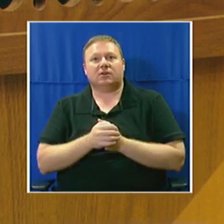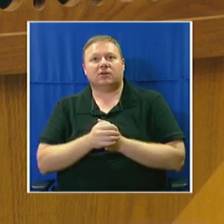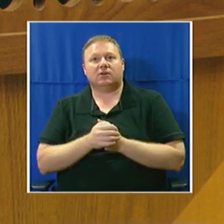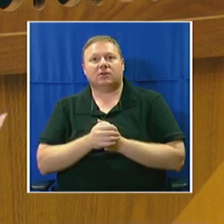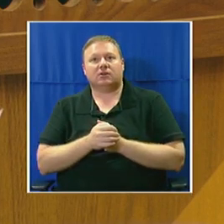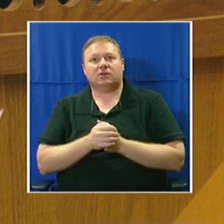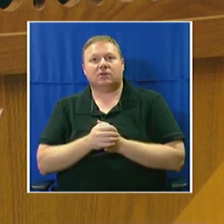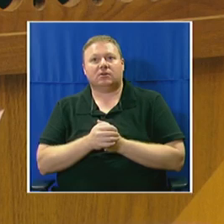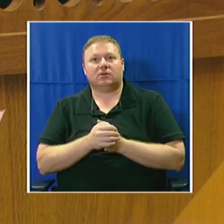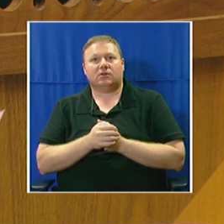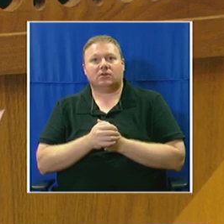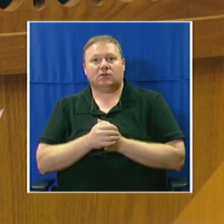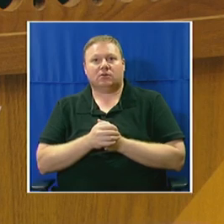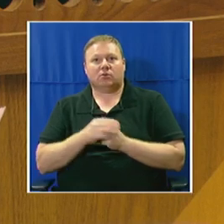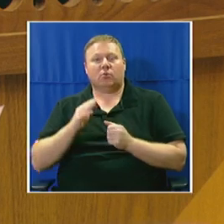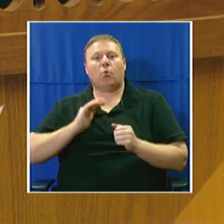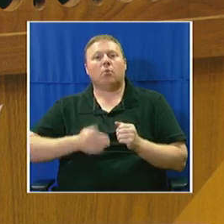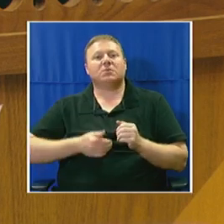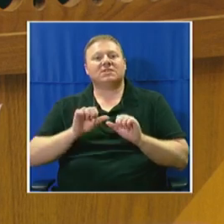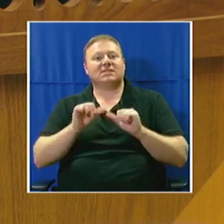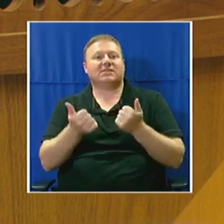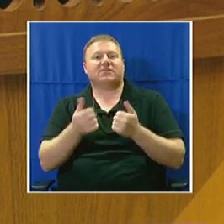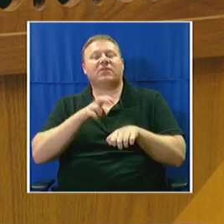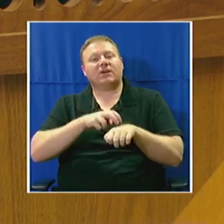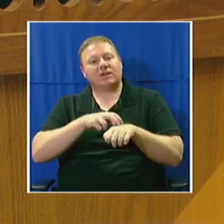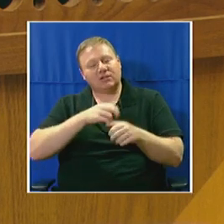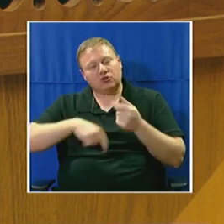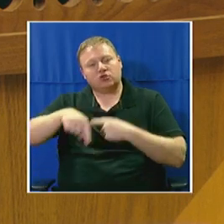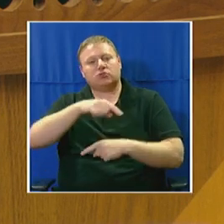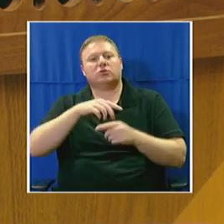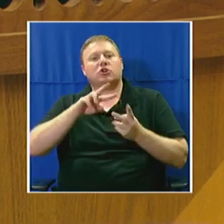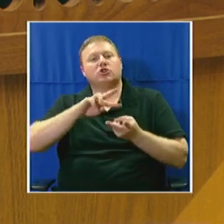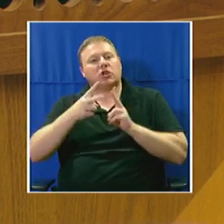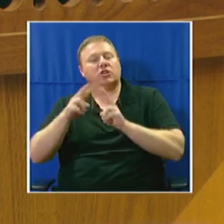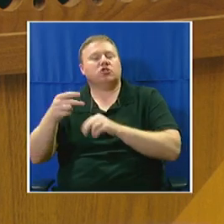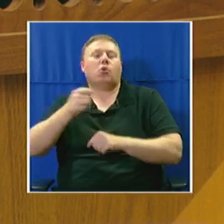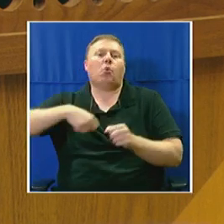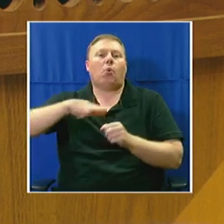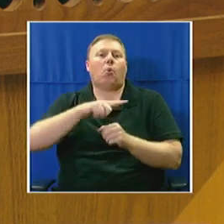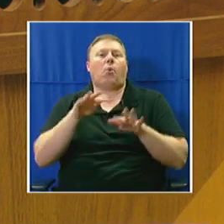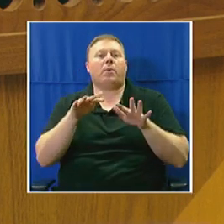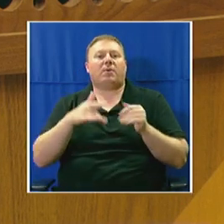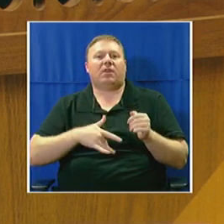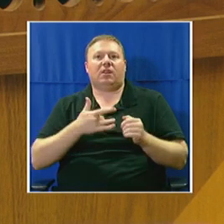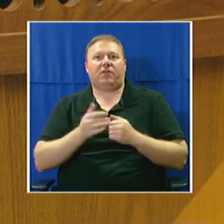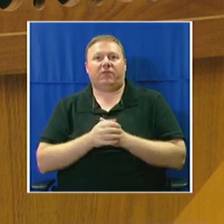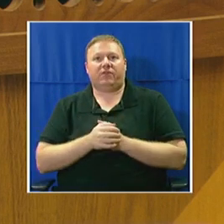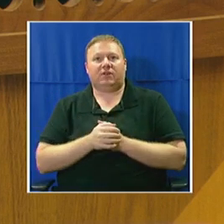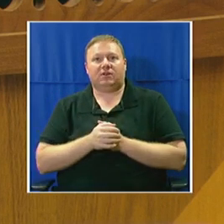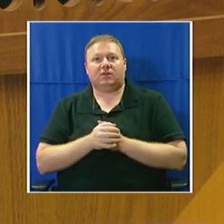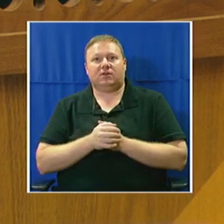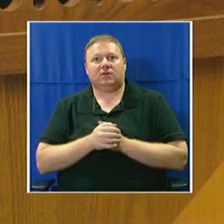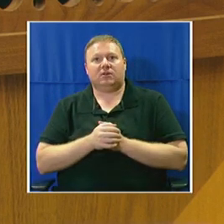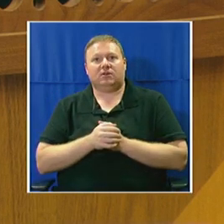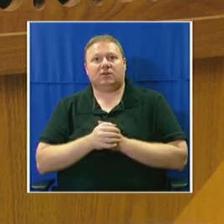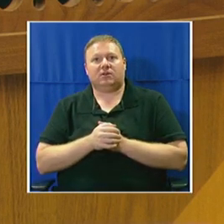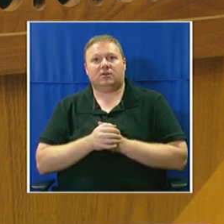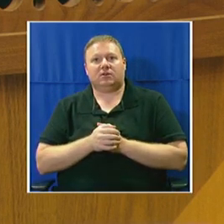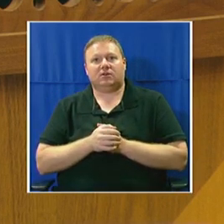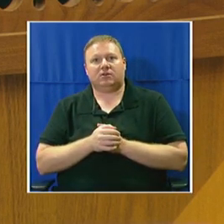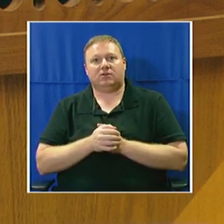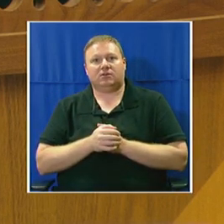related antisocial activities are reinforced even sustained by the deplorable General conditions of our people therefore a key